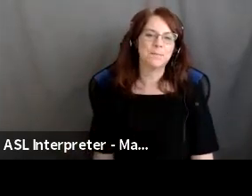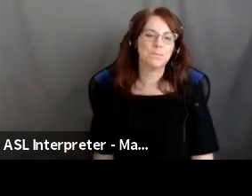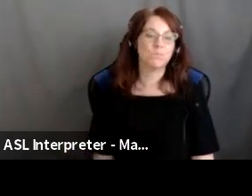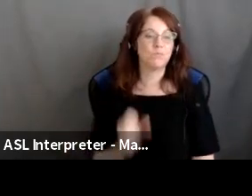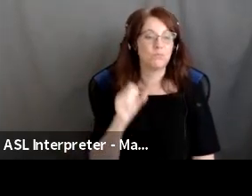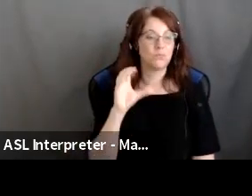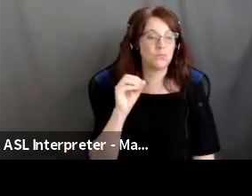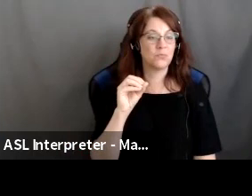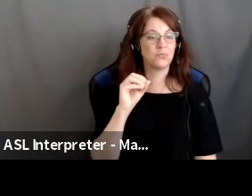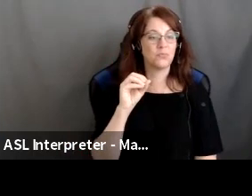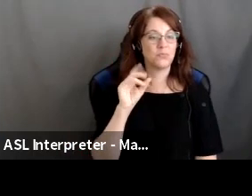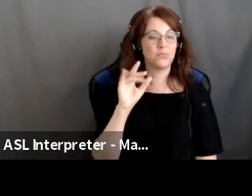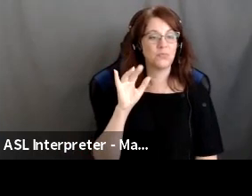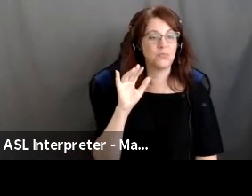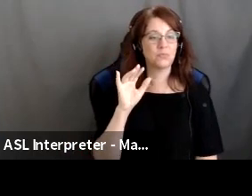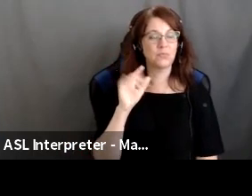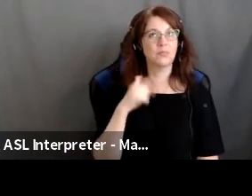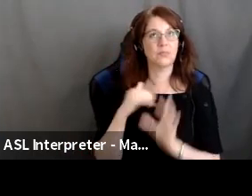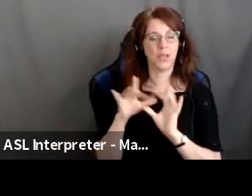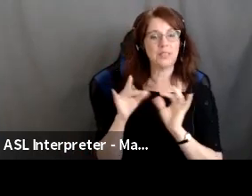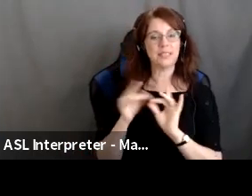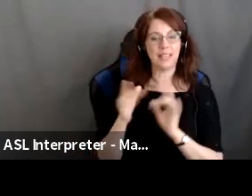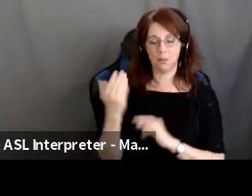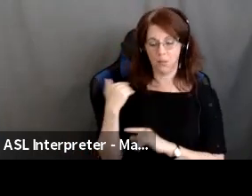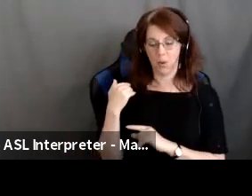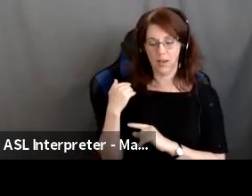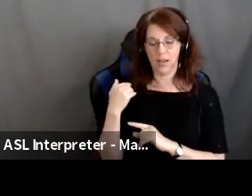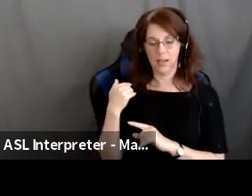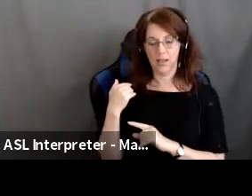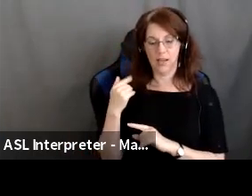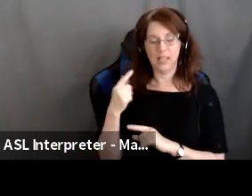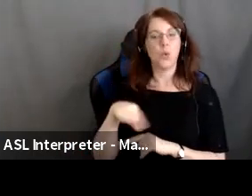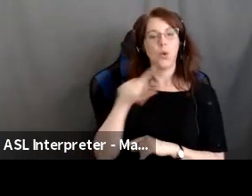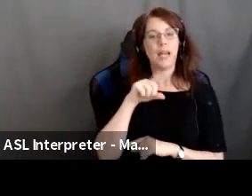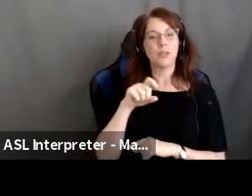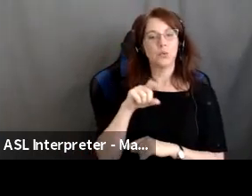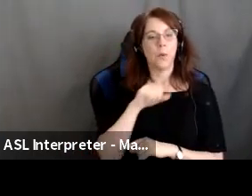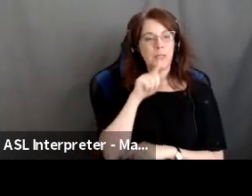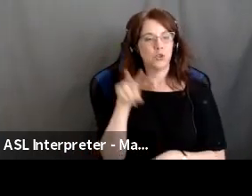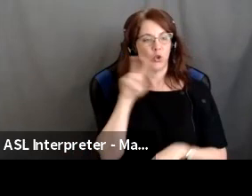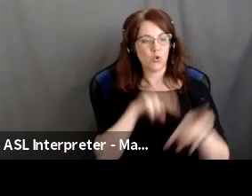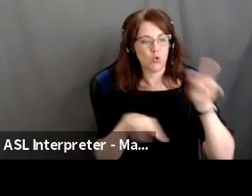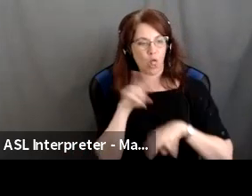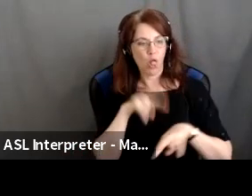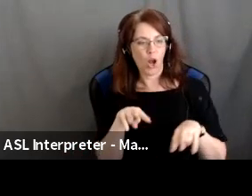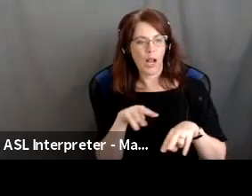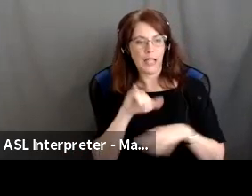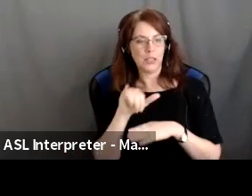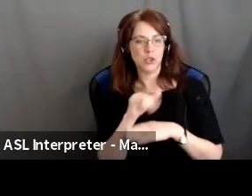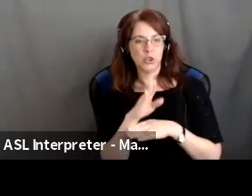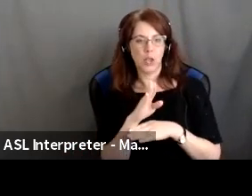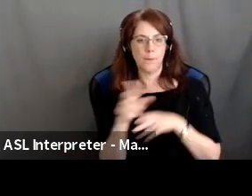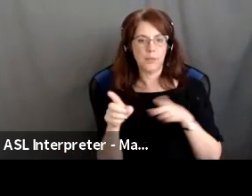So what I was saying earlier is, so they should make sure to look over their job description